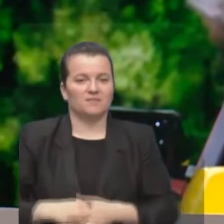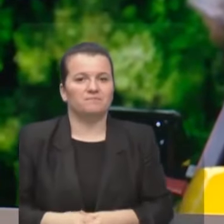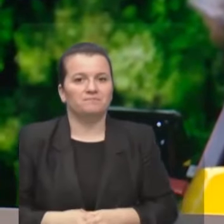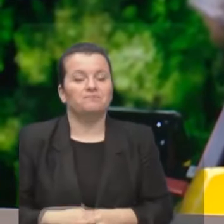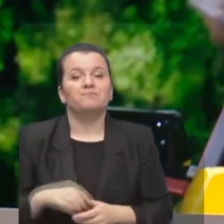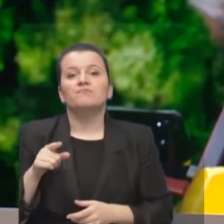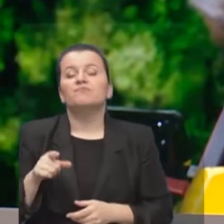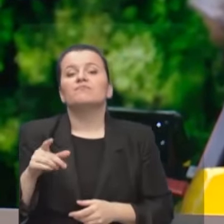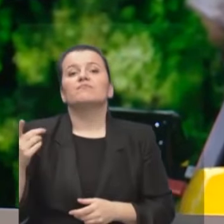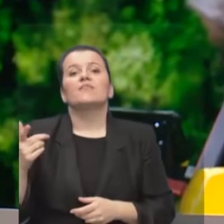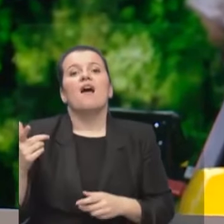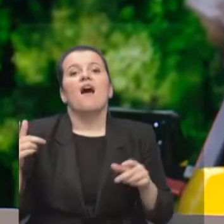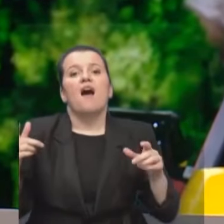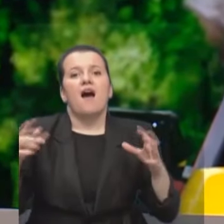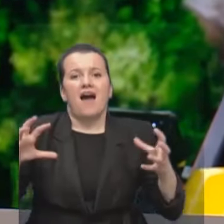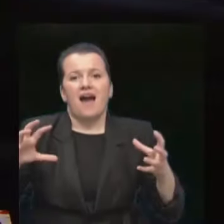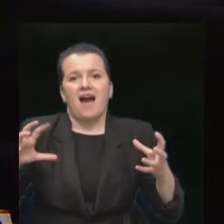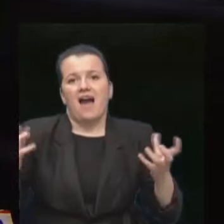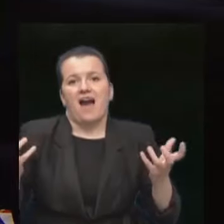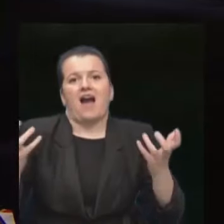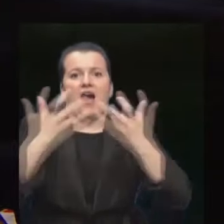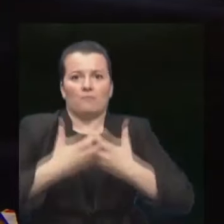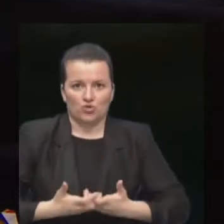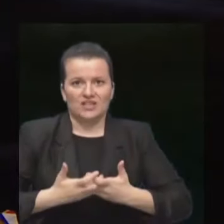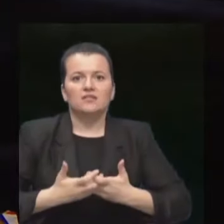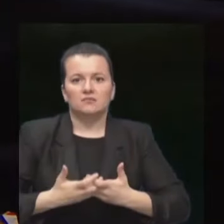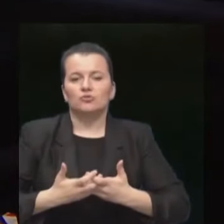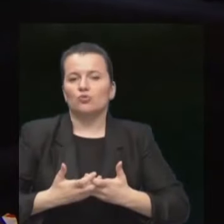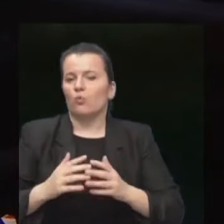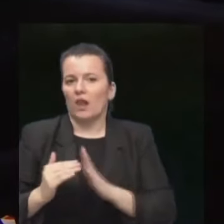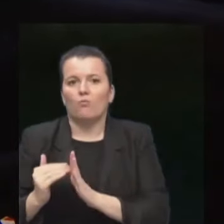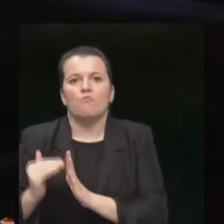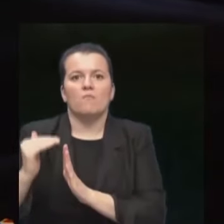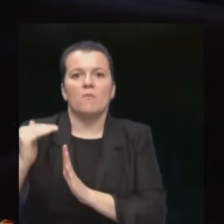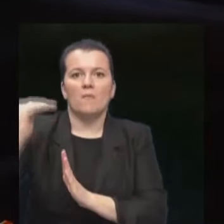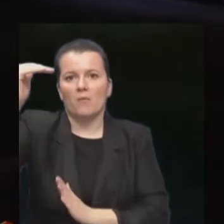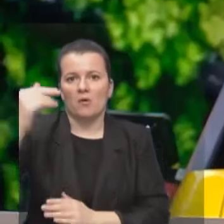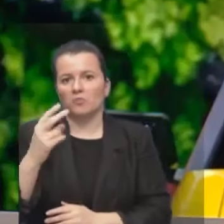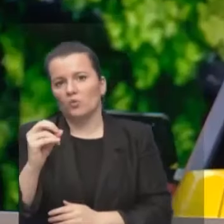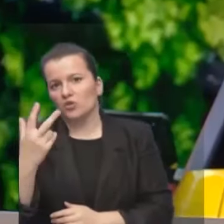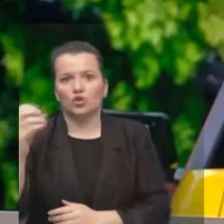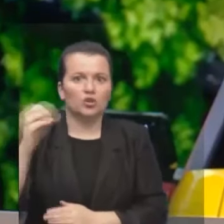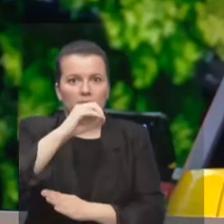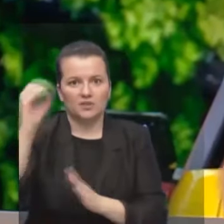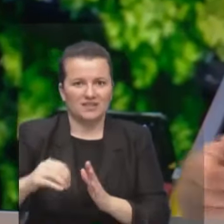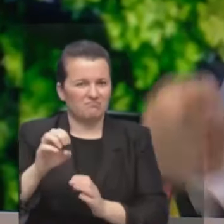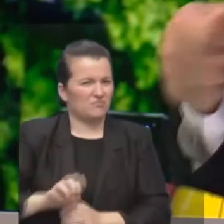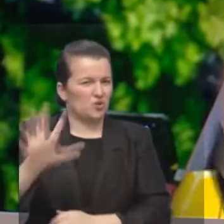or 40% of the mix by 2030 in Europe, well, that will mean that we have our solution at hand. And e-tech is,